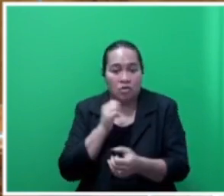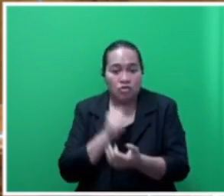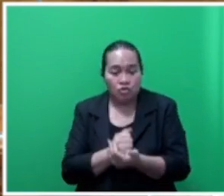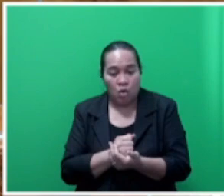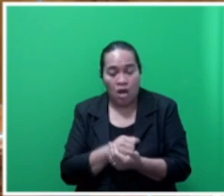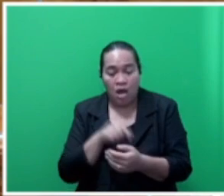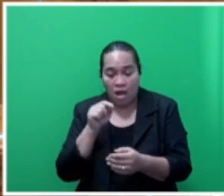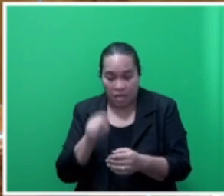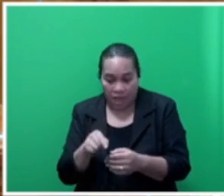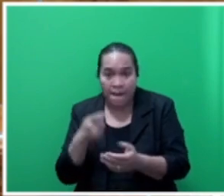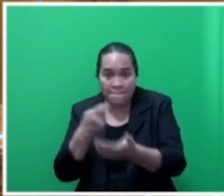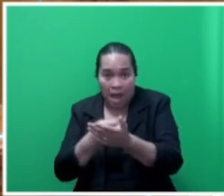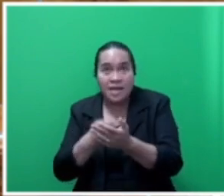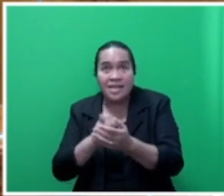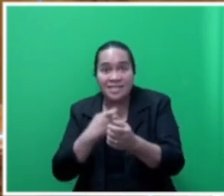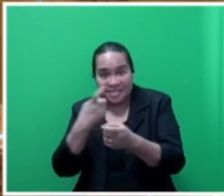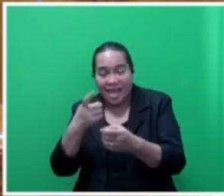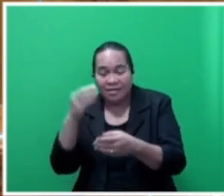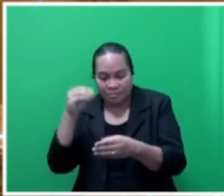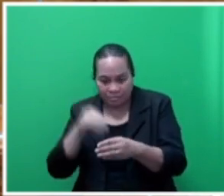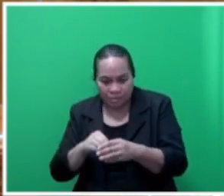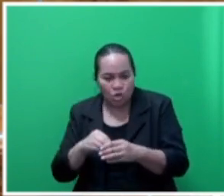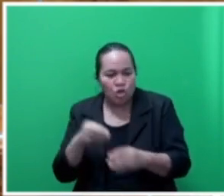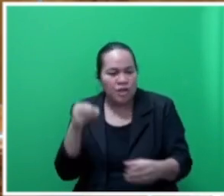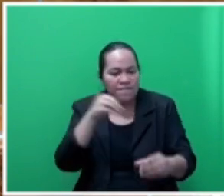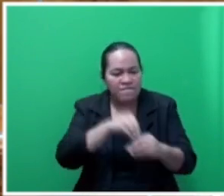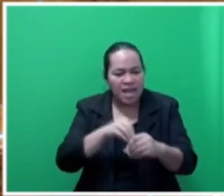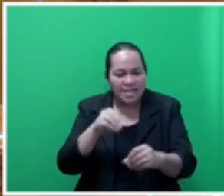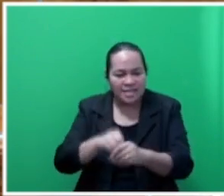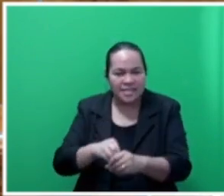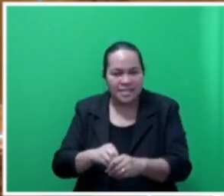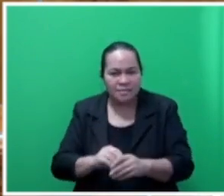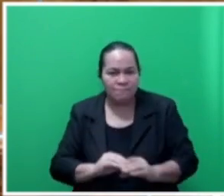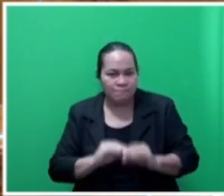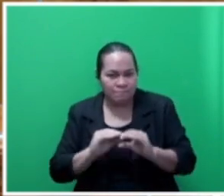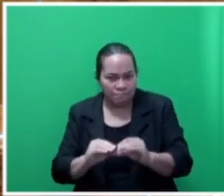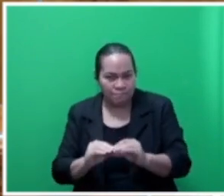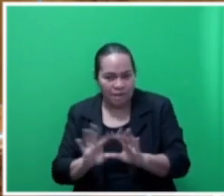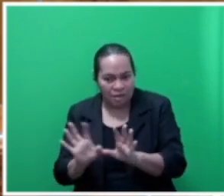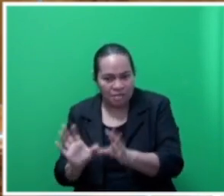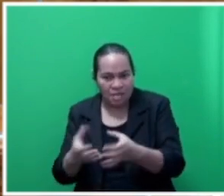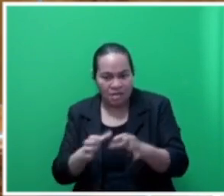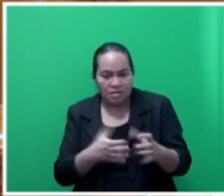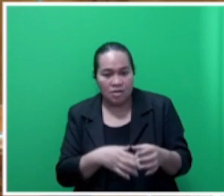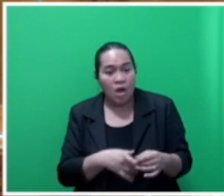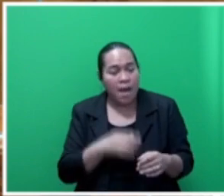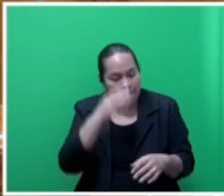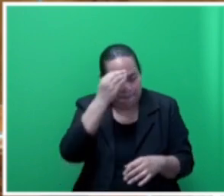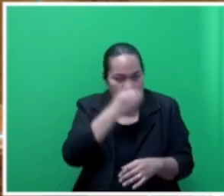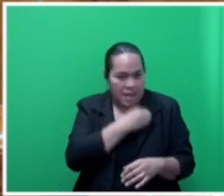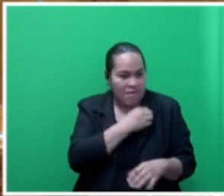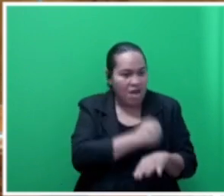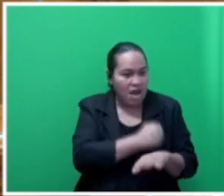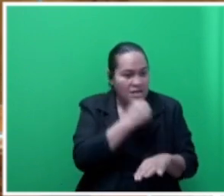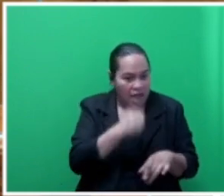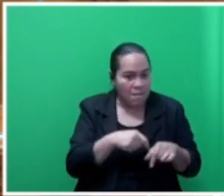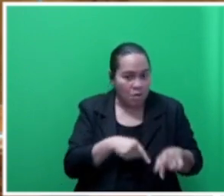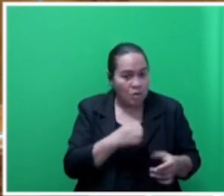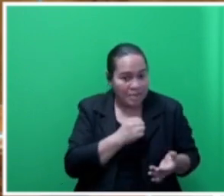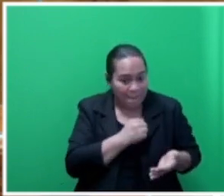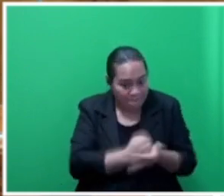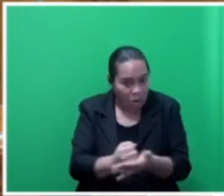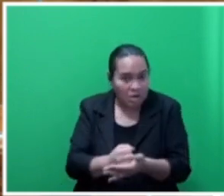in productive sectors with high returns. I believe with the support from government, our people from abroad will send more